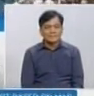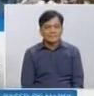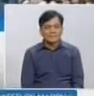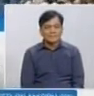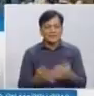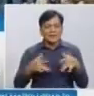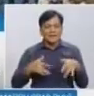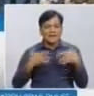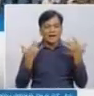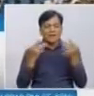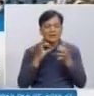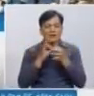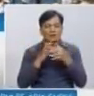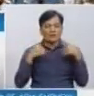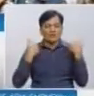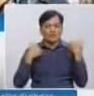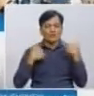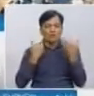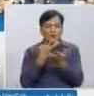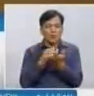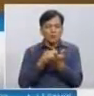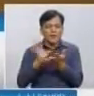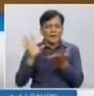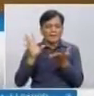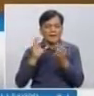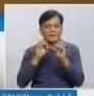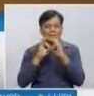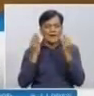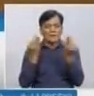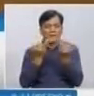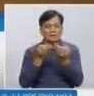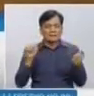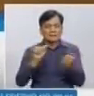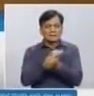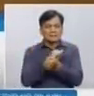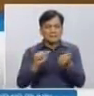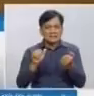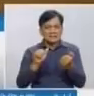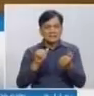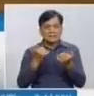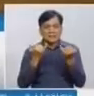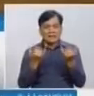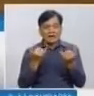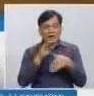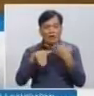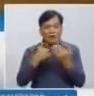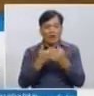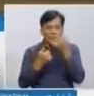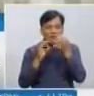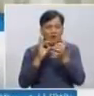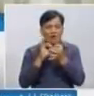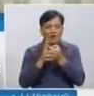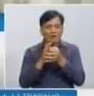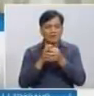The lives of our youth are being wasted and families are destroyed. And all because of